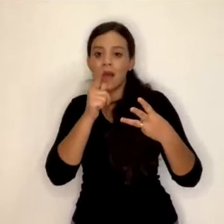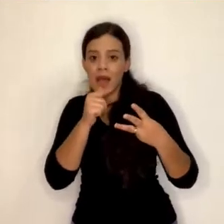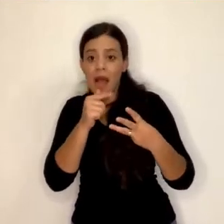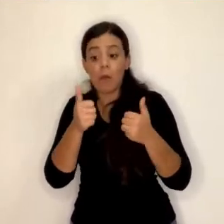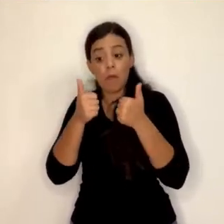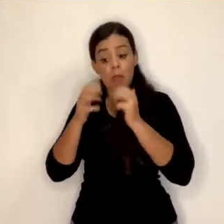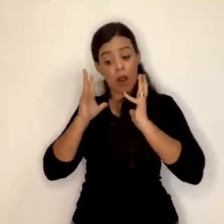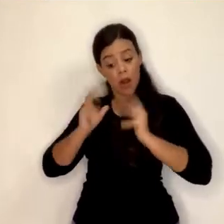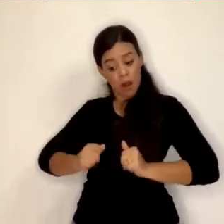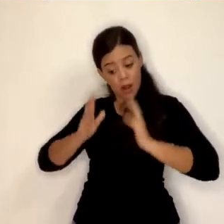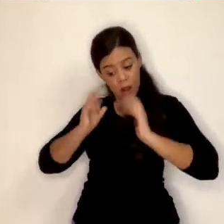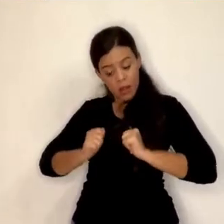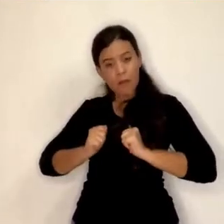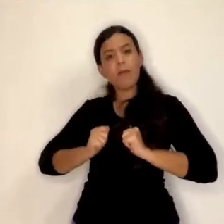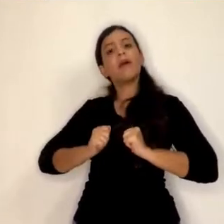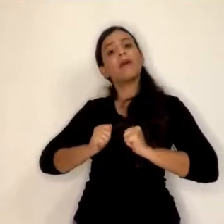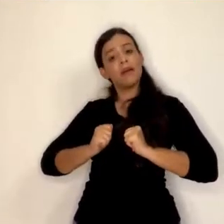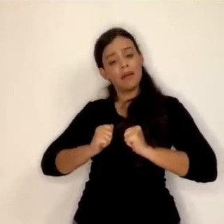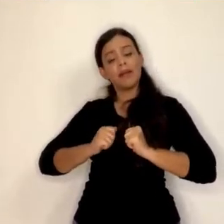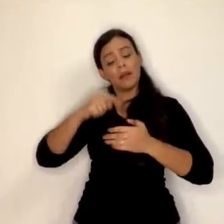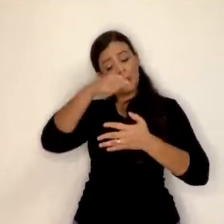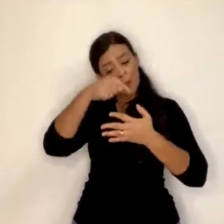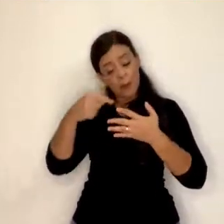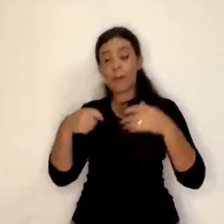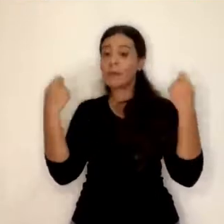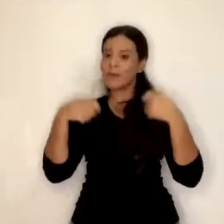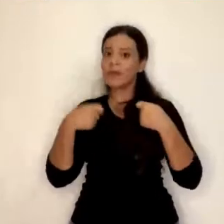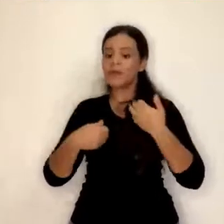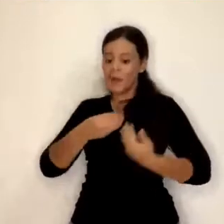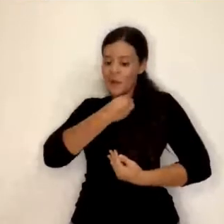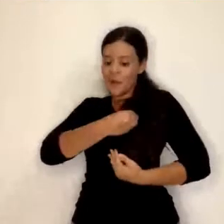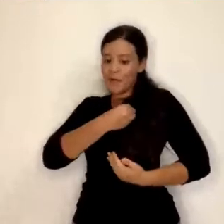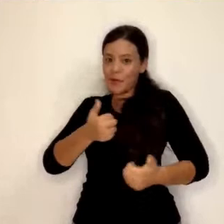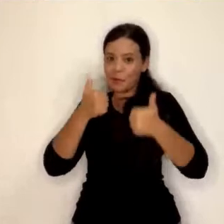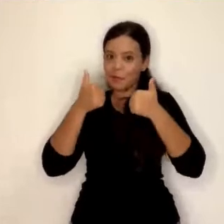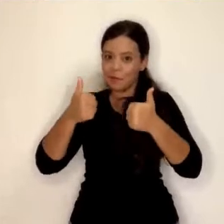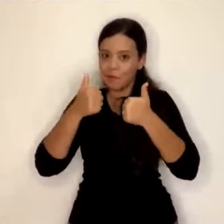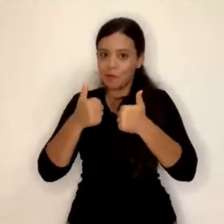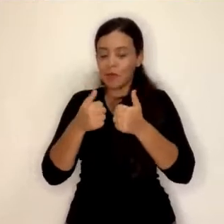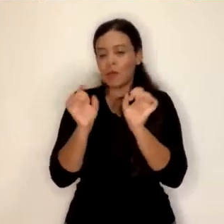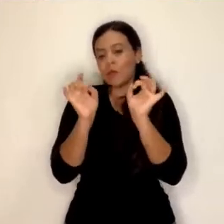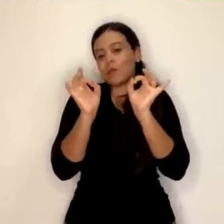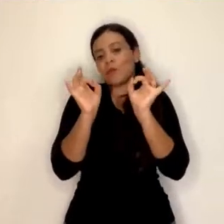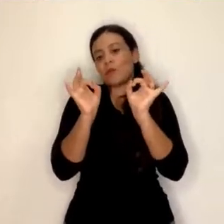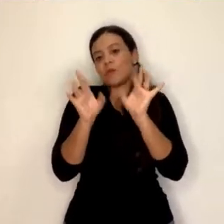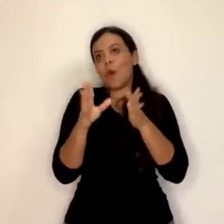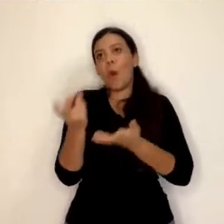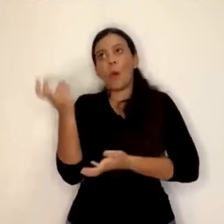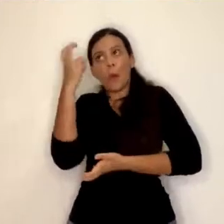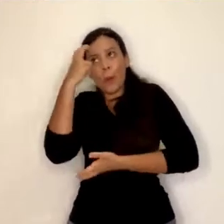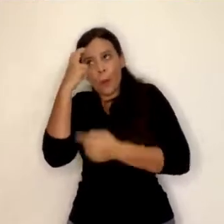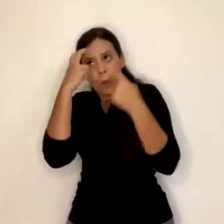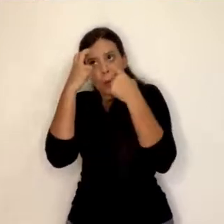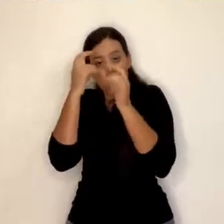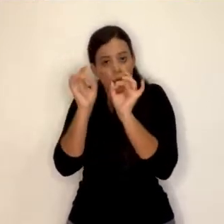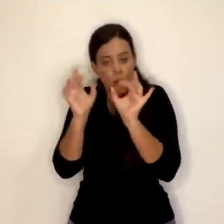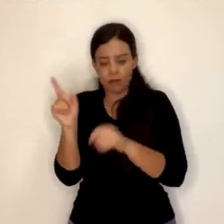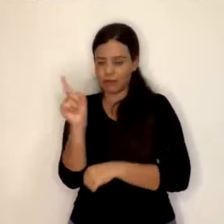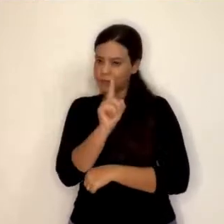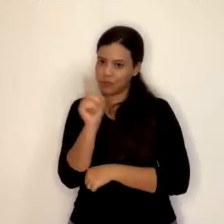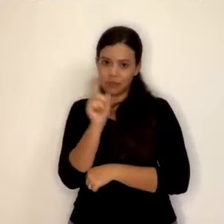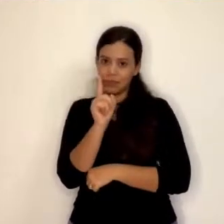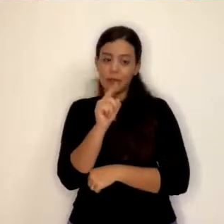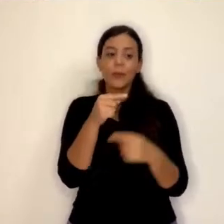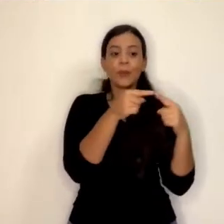pure air or oxygen and potable water as biological beings. We are not only poultry.